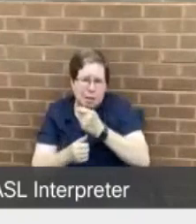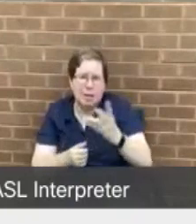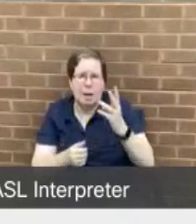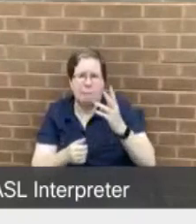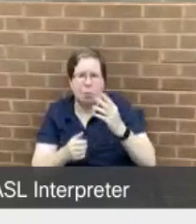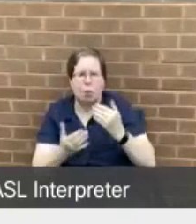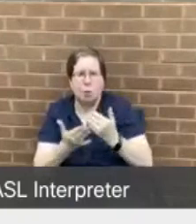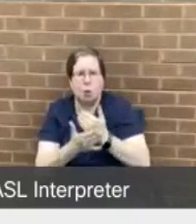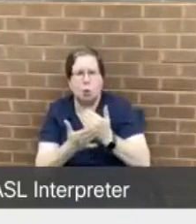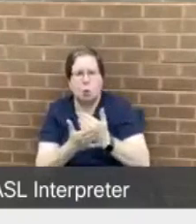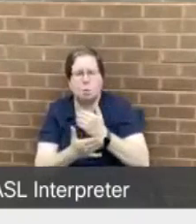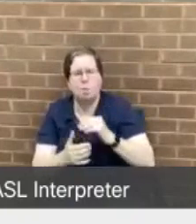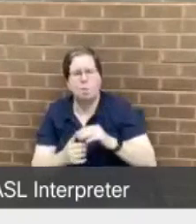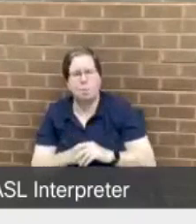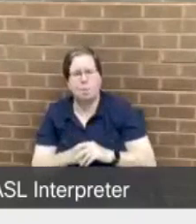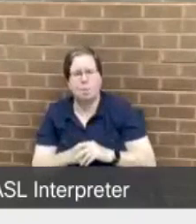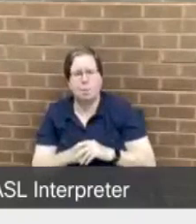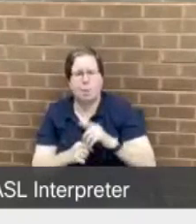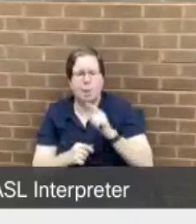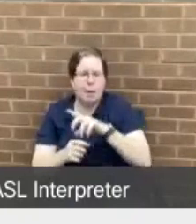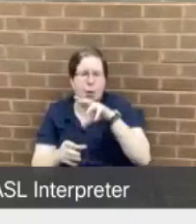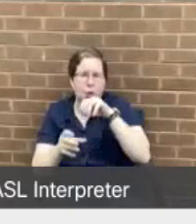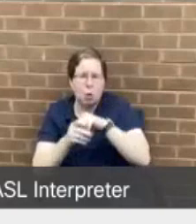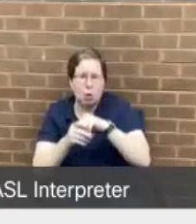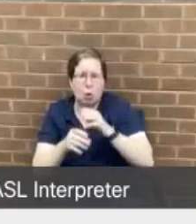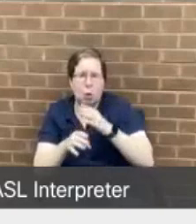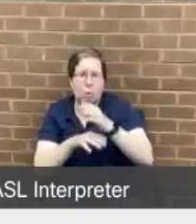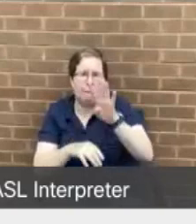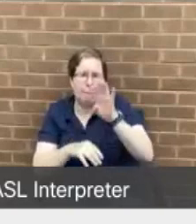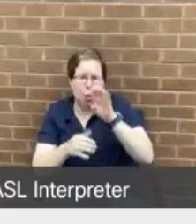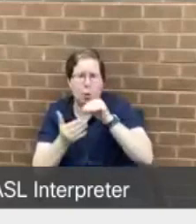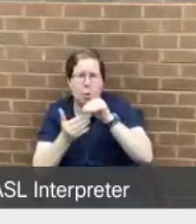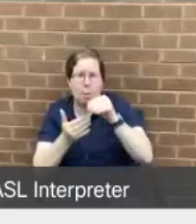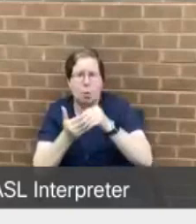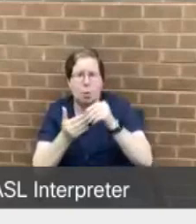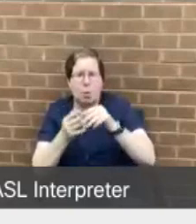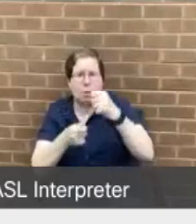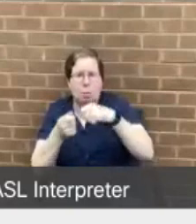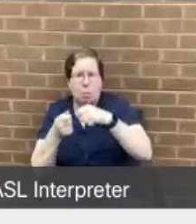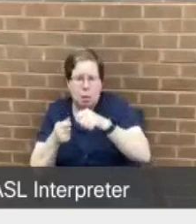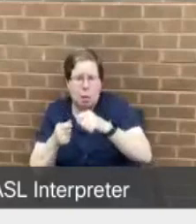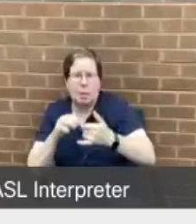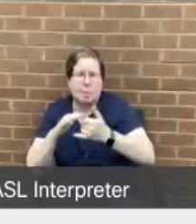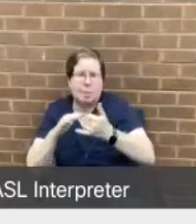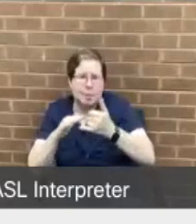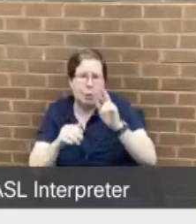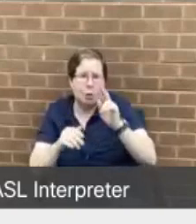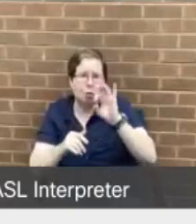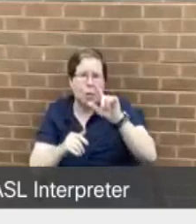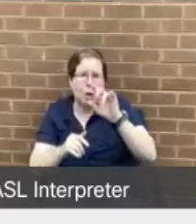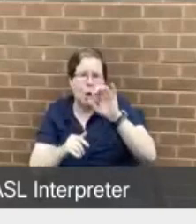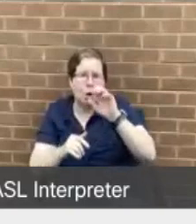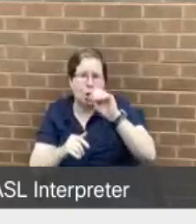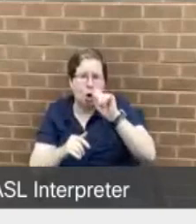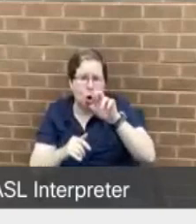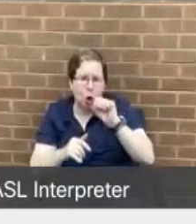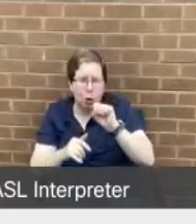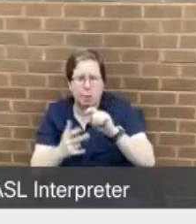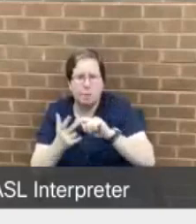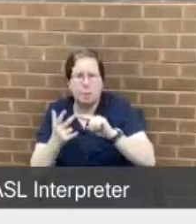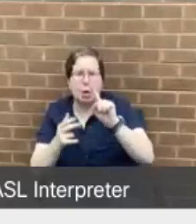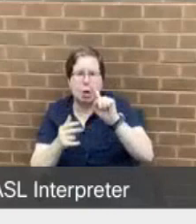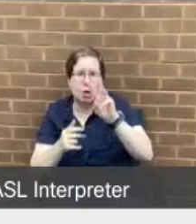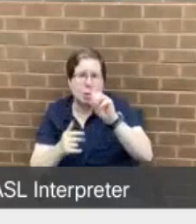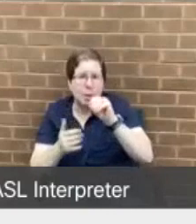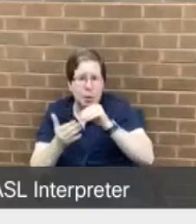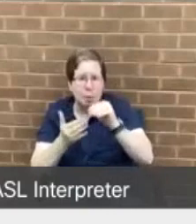needs. These include over $400 million to replace our metro subway rail cars and signal system, $160